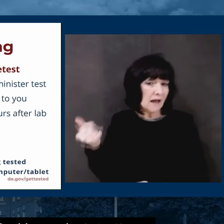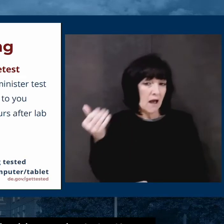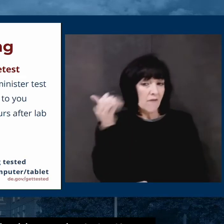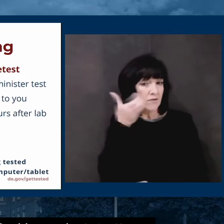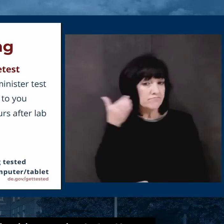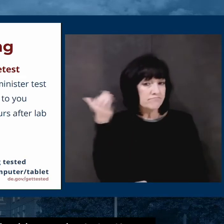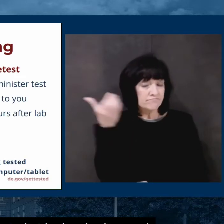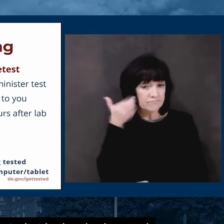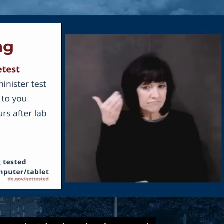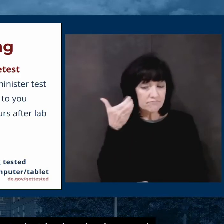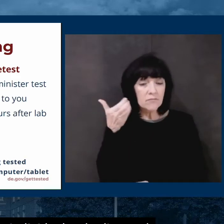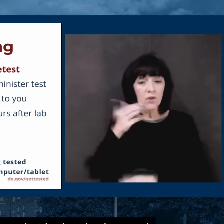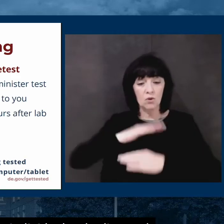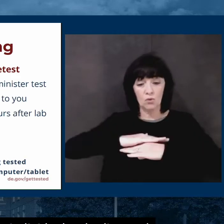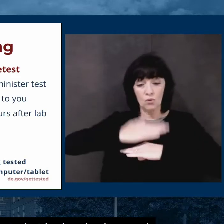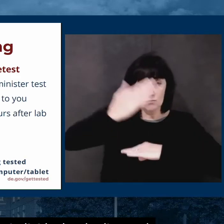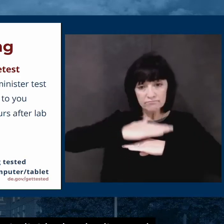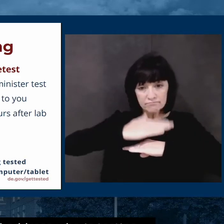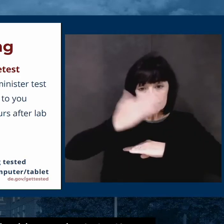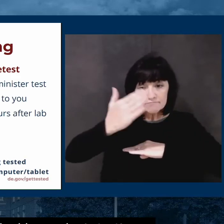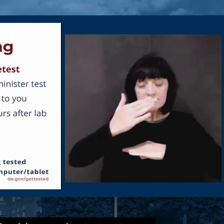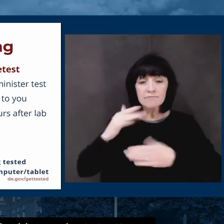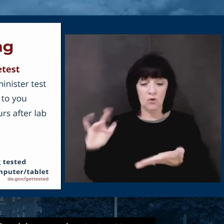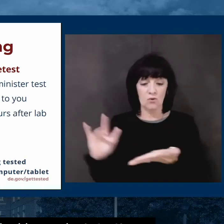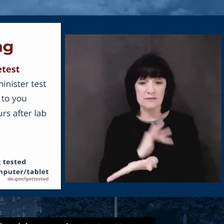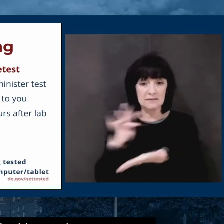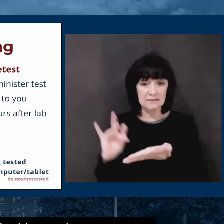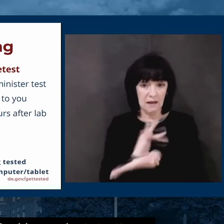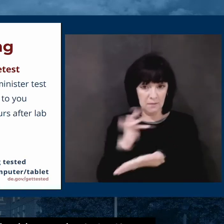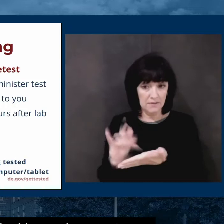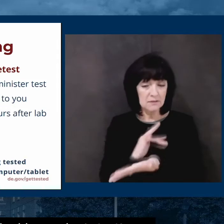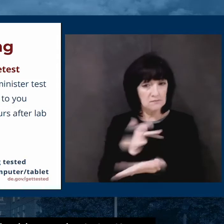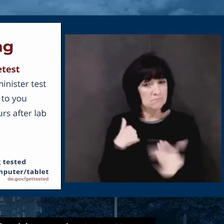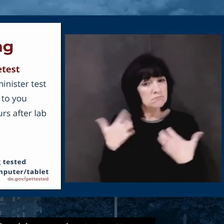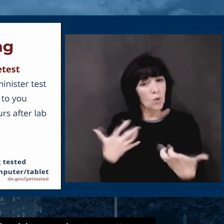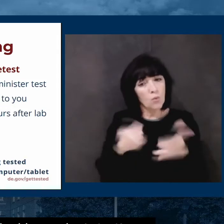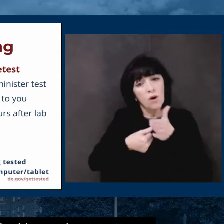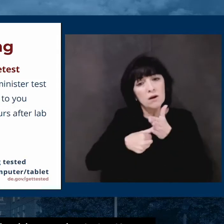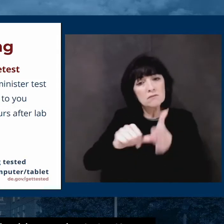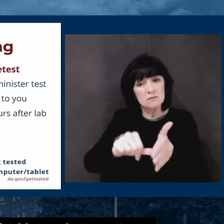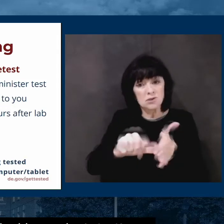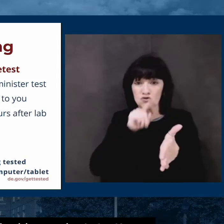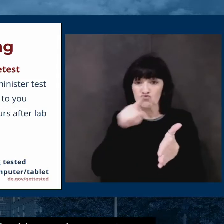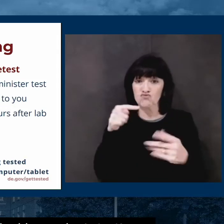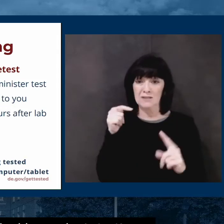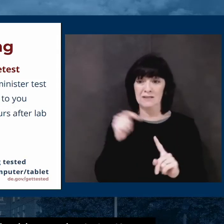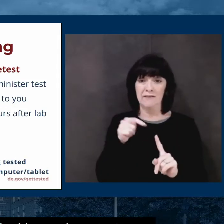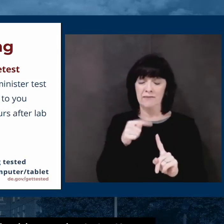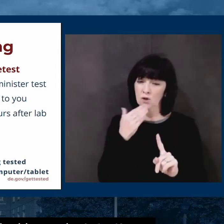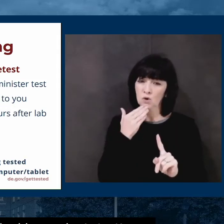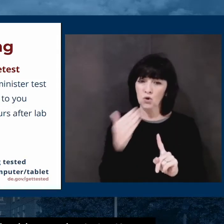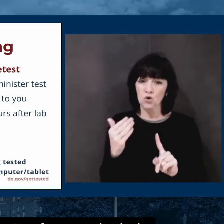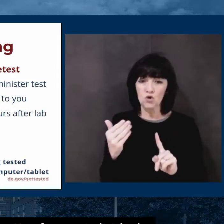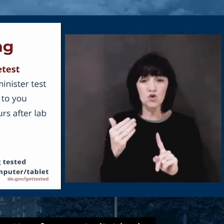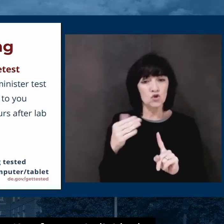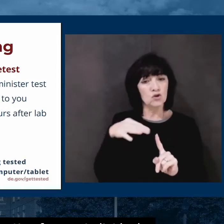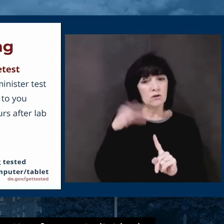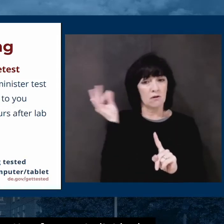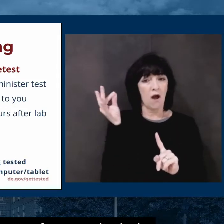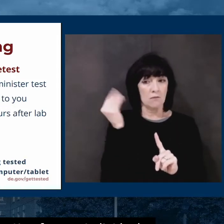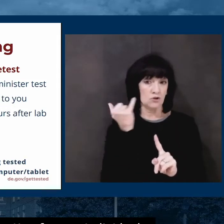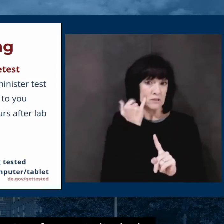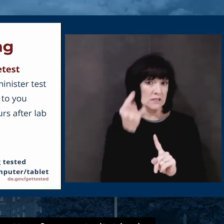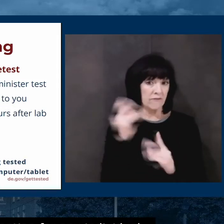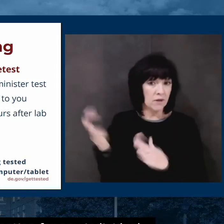computer or tablet, but I just want to stress again that this is an outstanding option for any individual who's planning ahead, who wants to obtain a test for